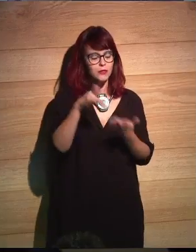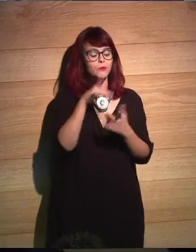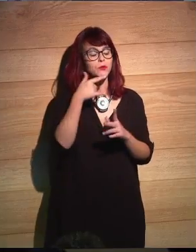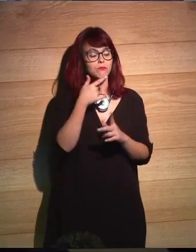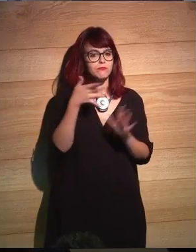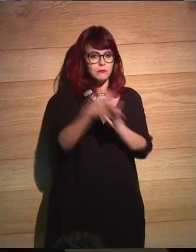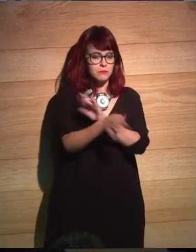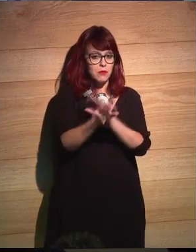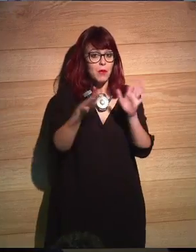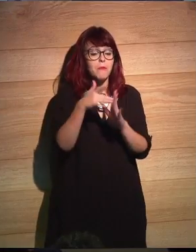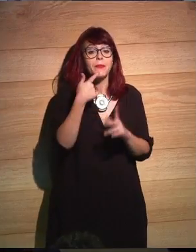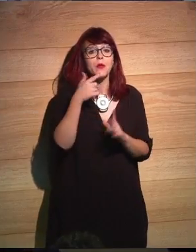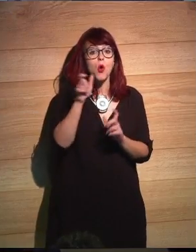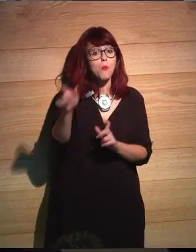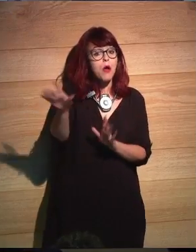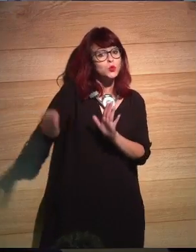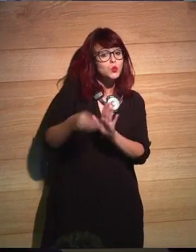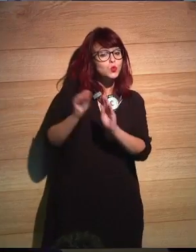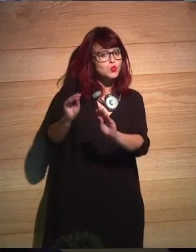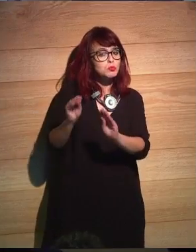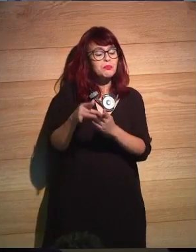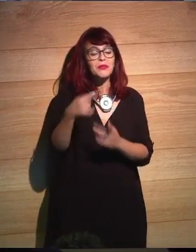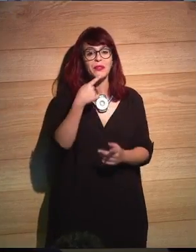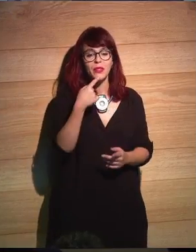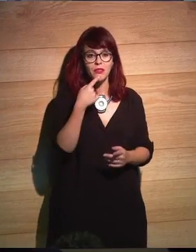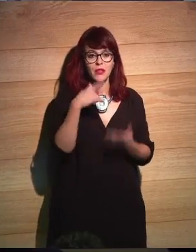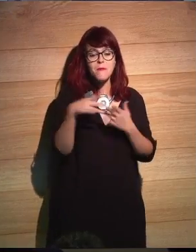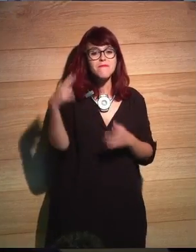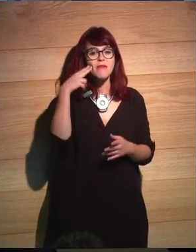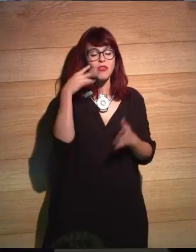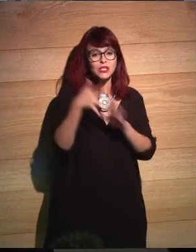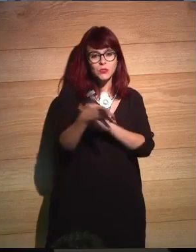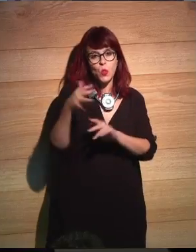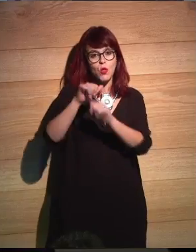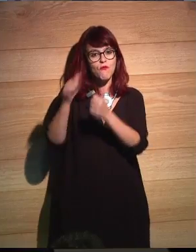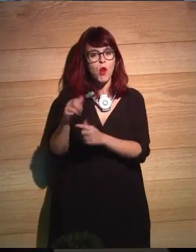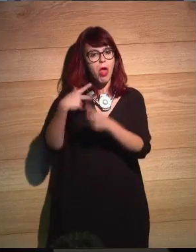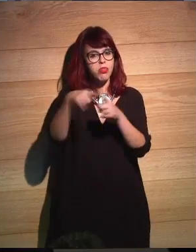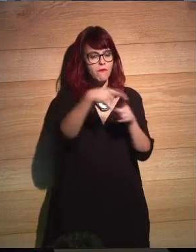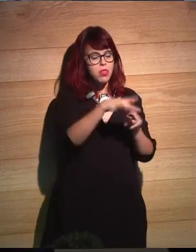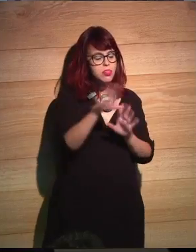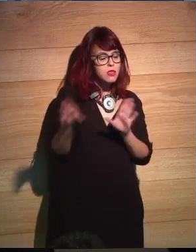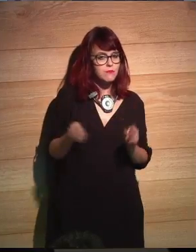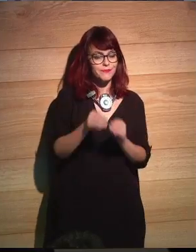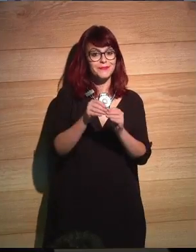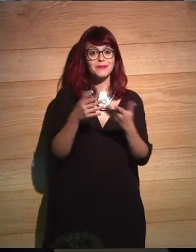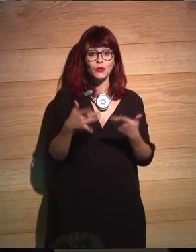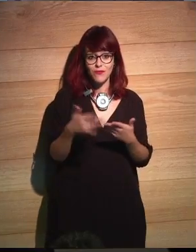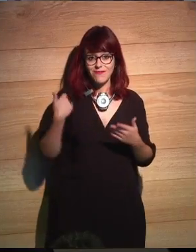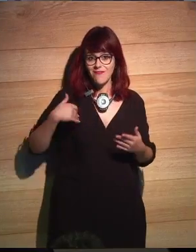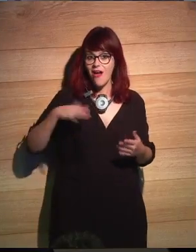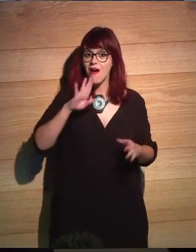novel, which is Mandíbula, which more or less depicts fear in its different